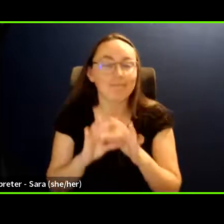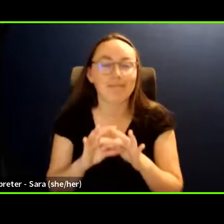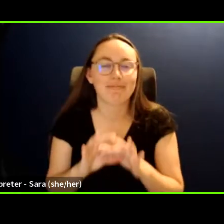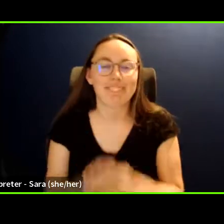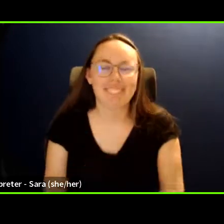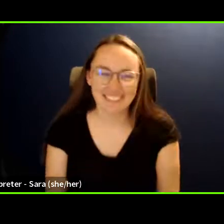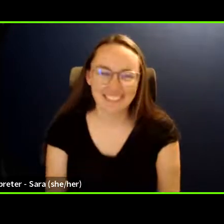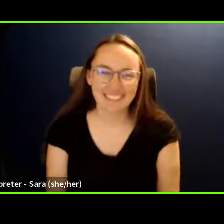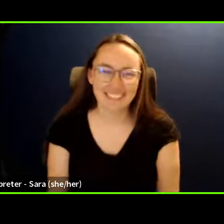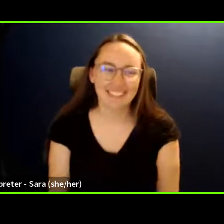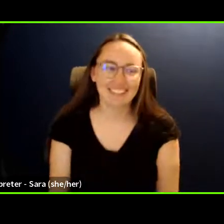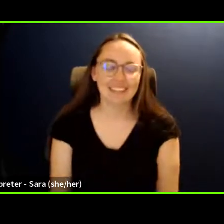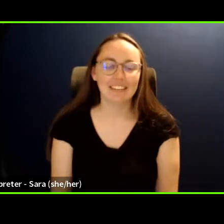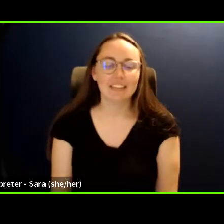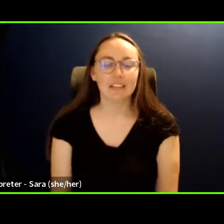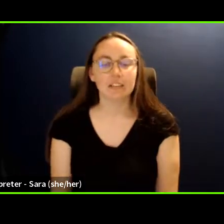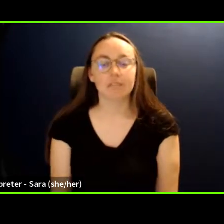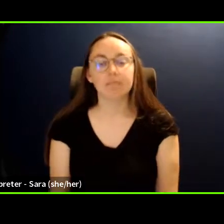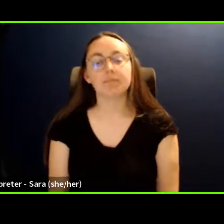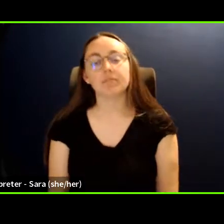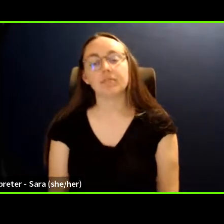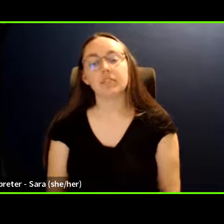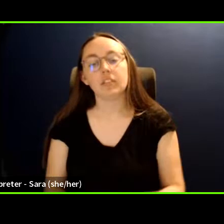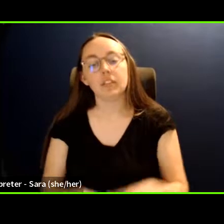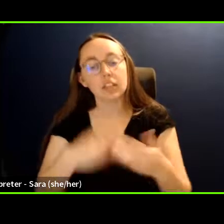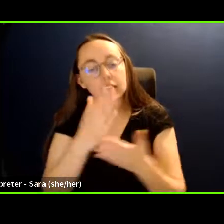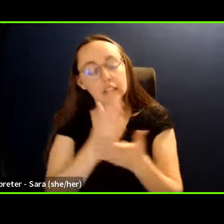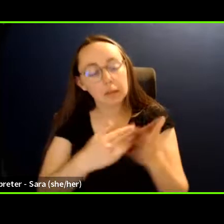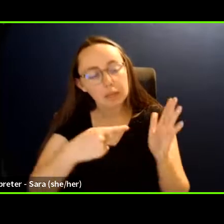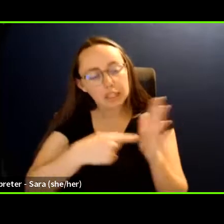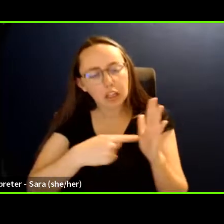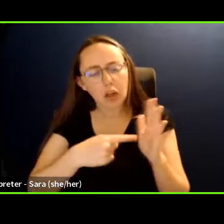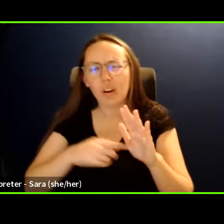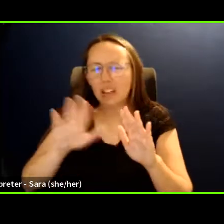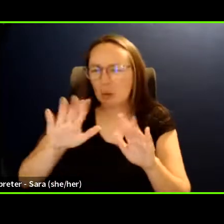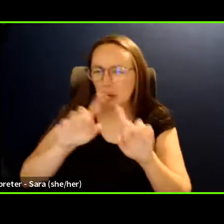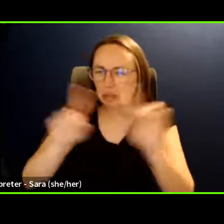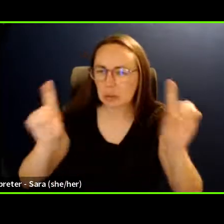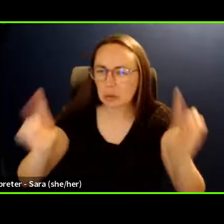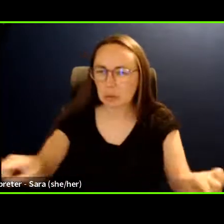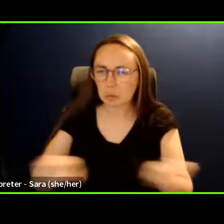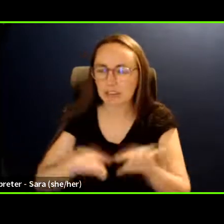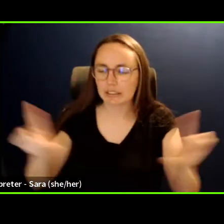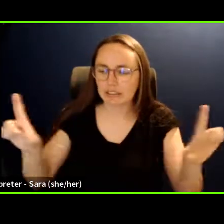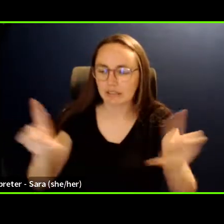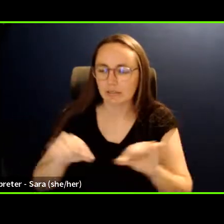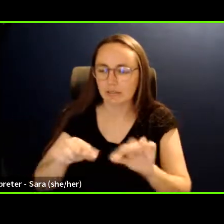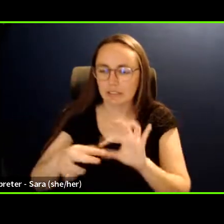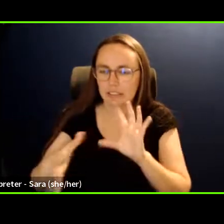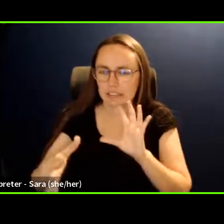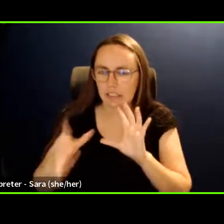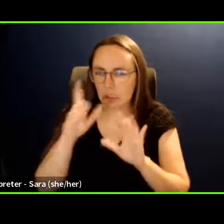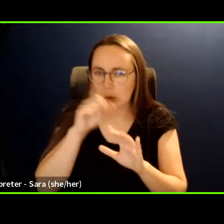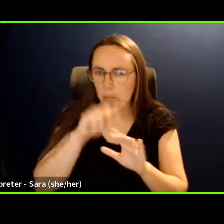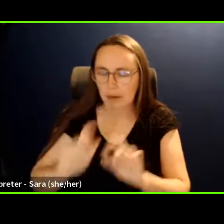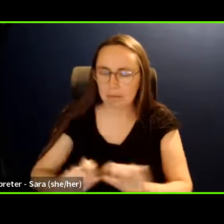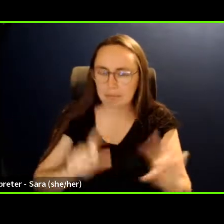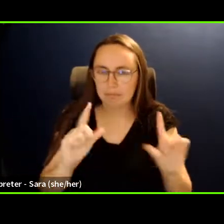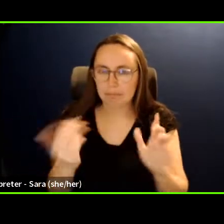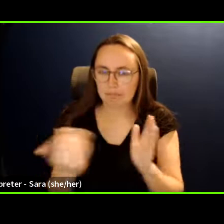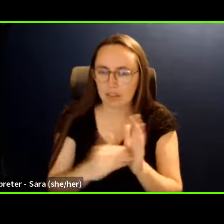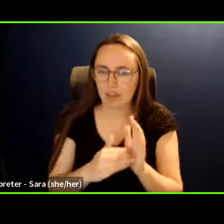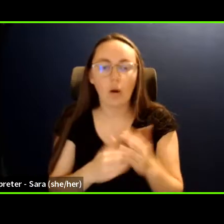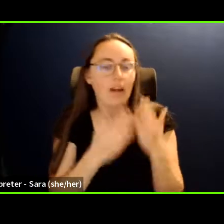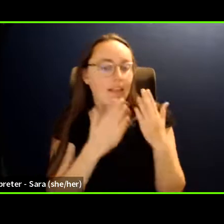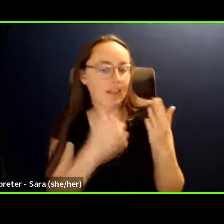All right. So here's some examples with... And your screen share did disconnect. Okay. All right. Thanks